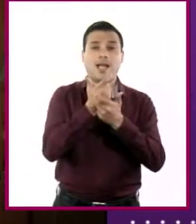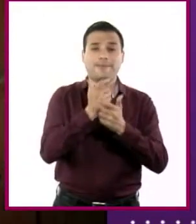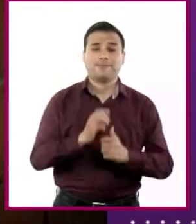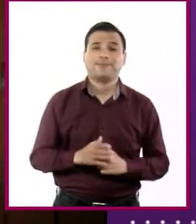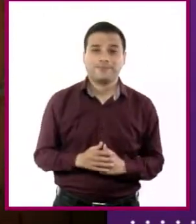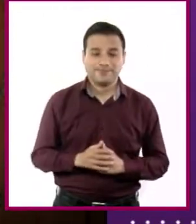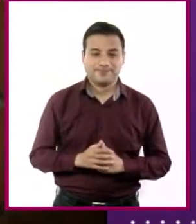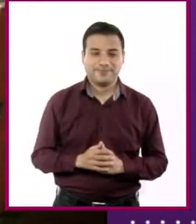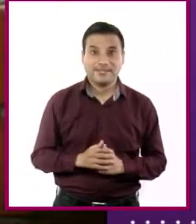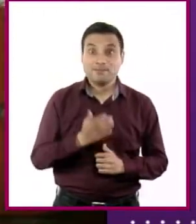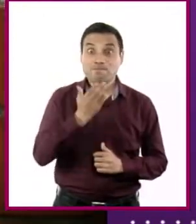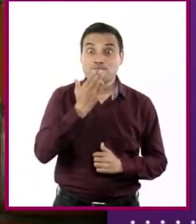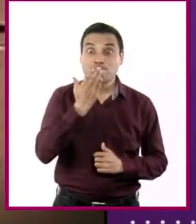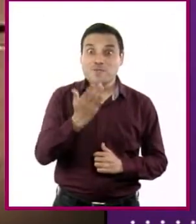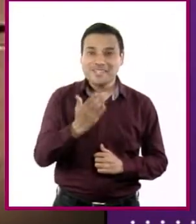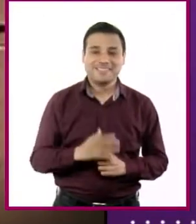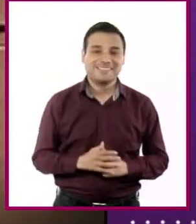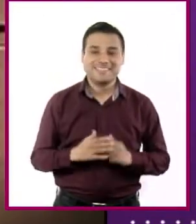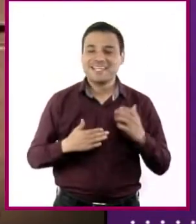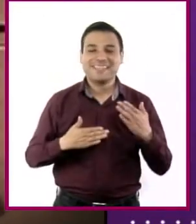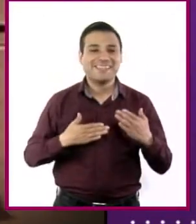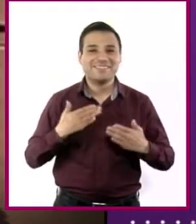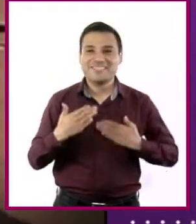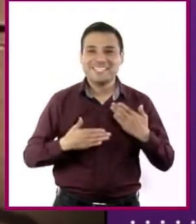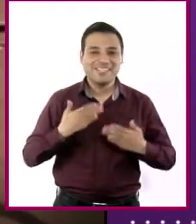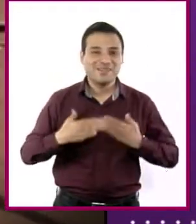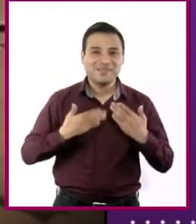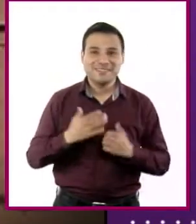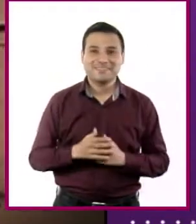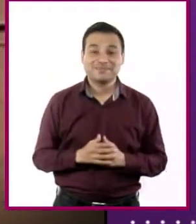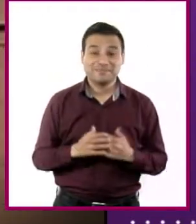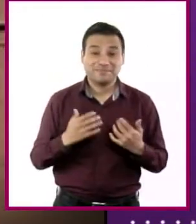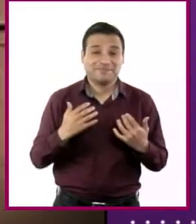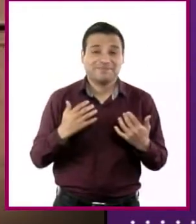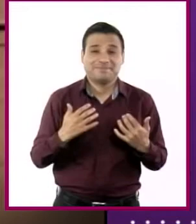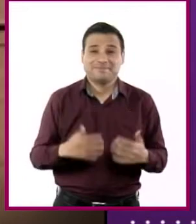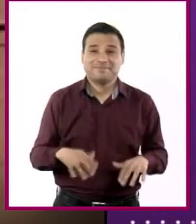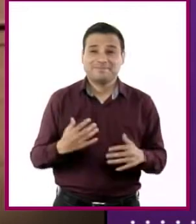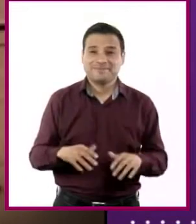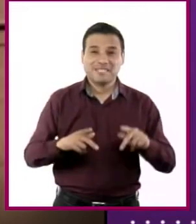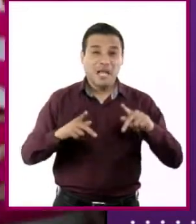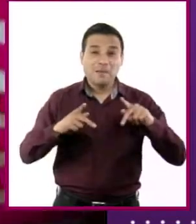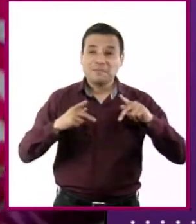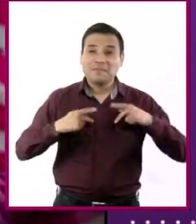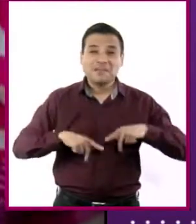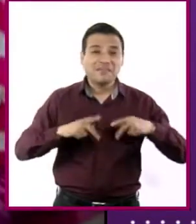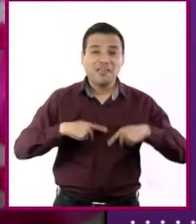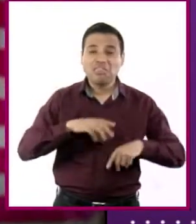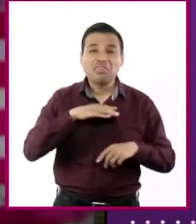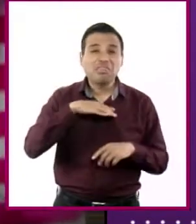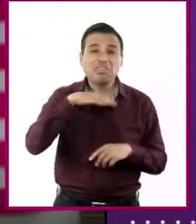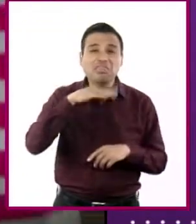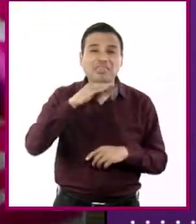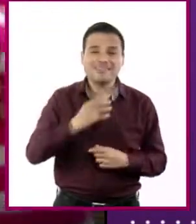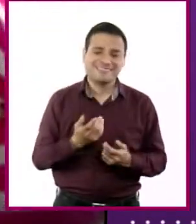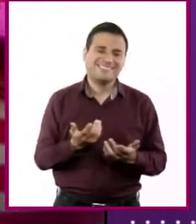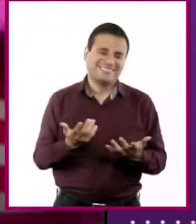Bloody, this is so much fun. They have no idea what happened. I